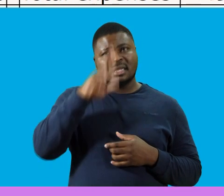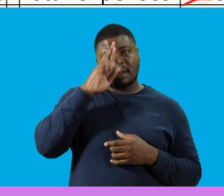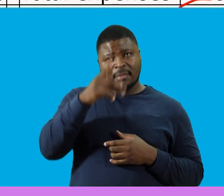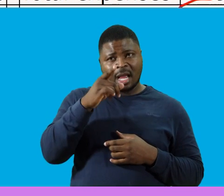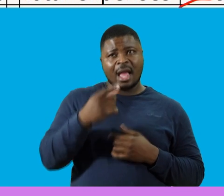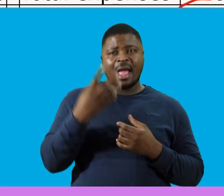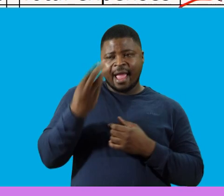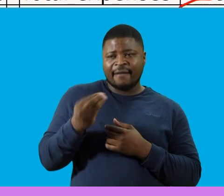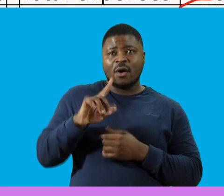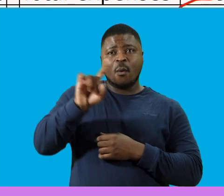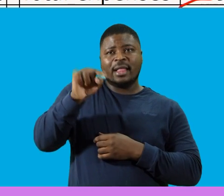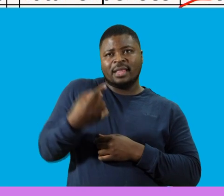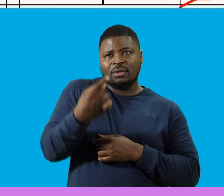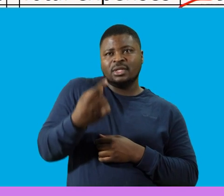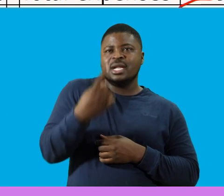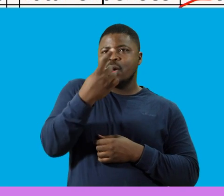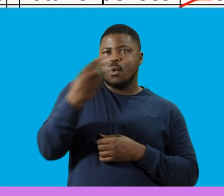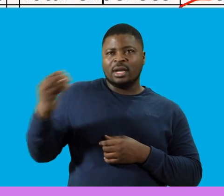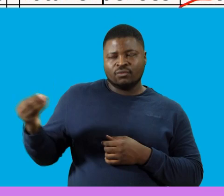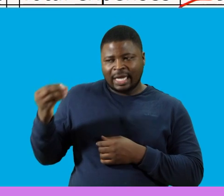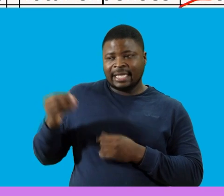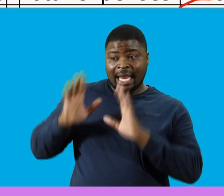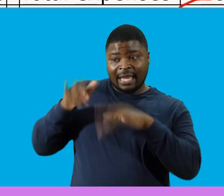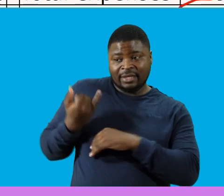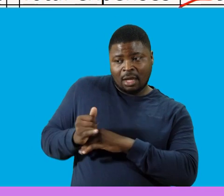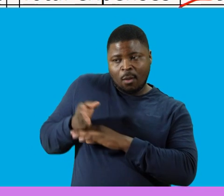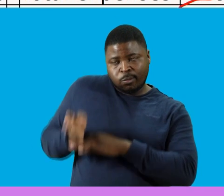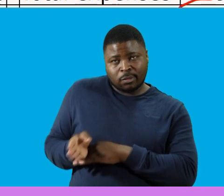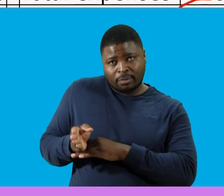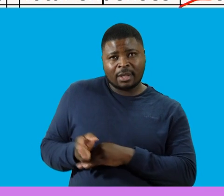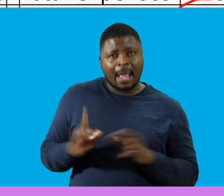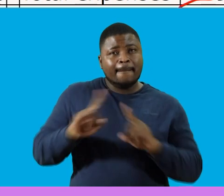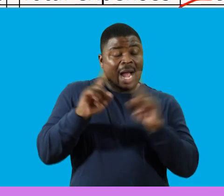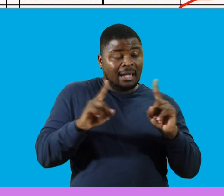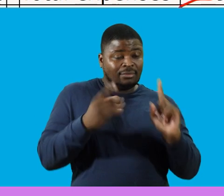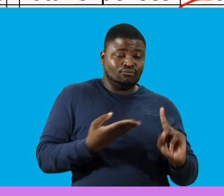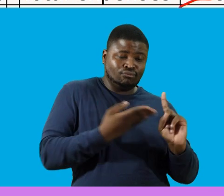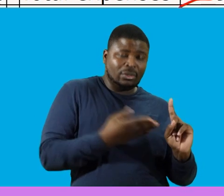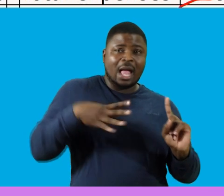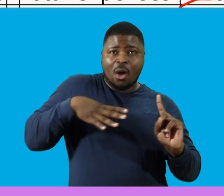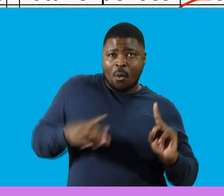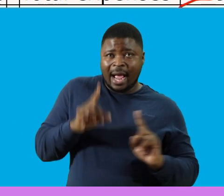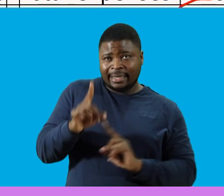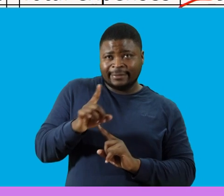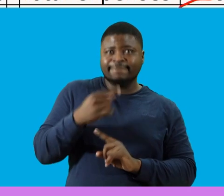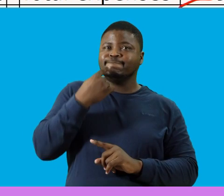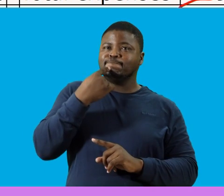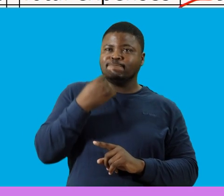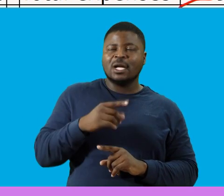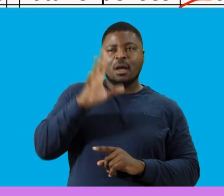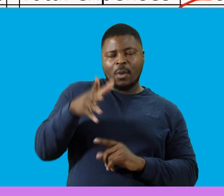left over of 1,100 Rand. So he said he'll take the